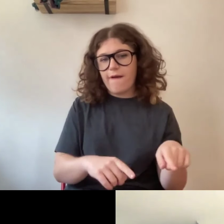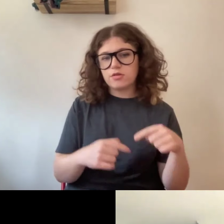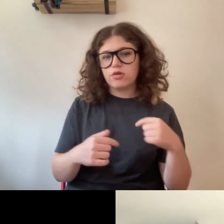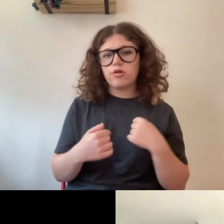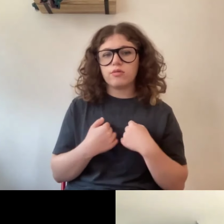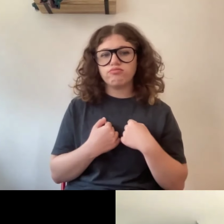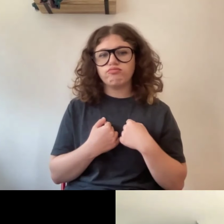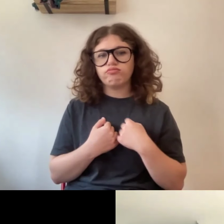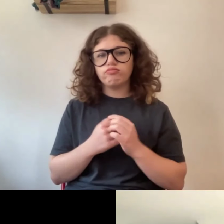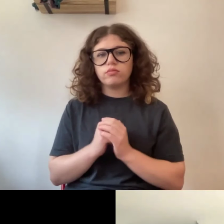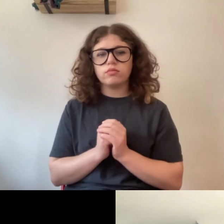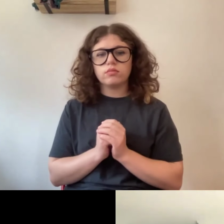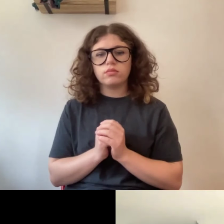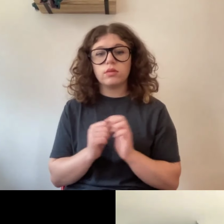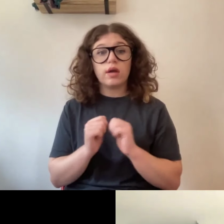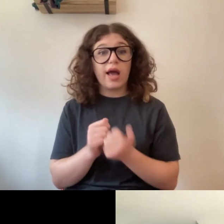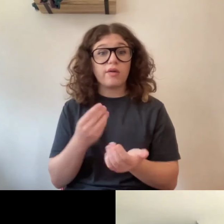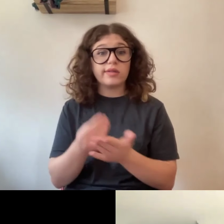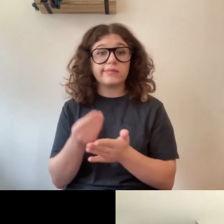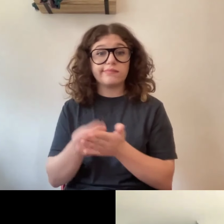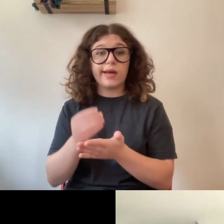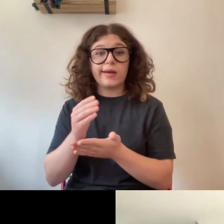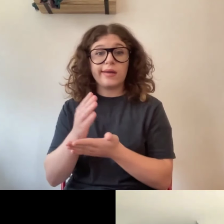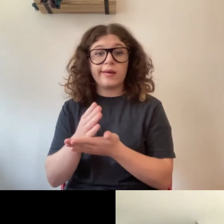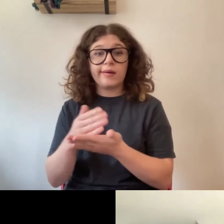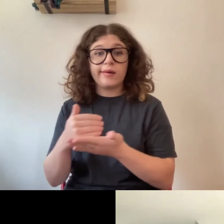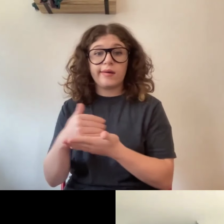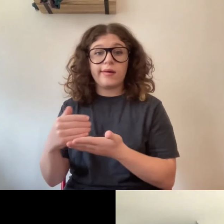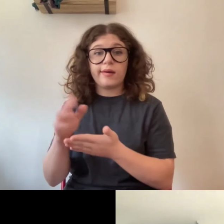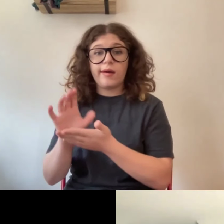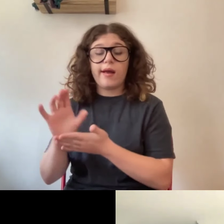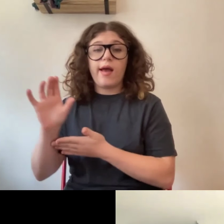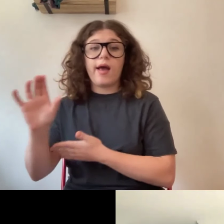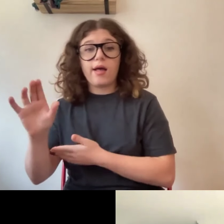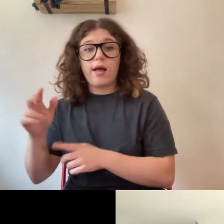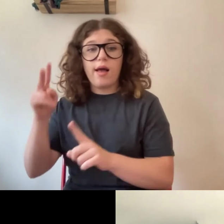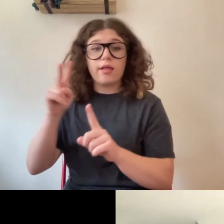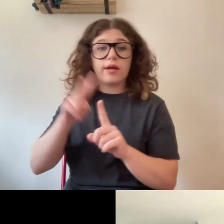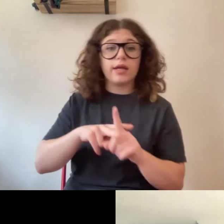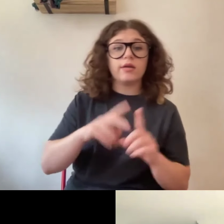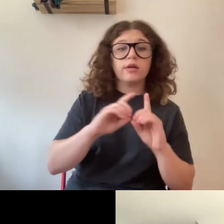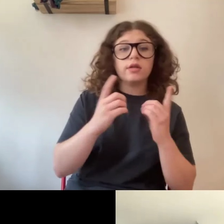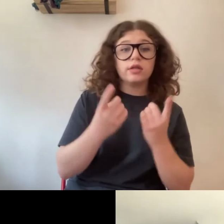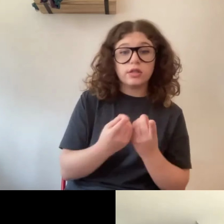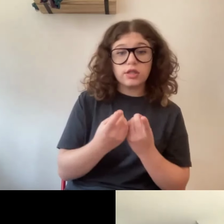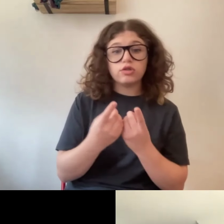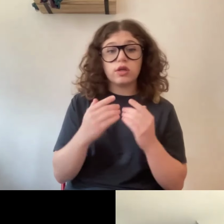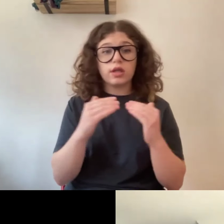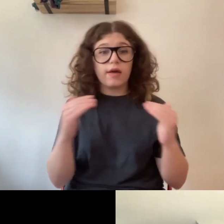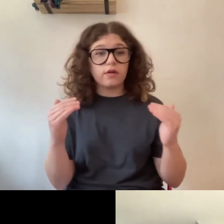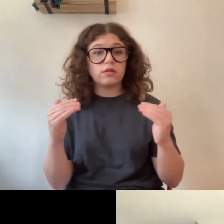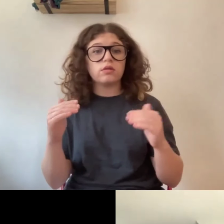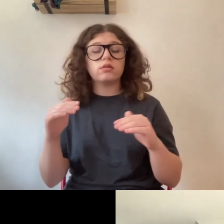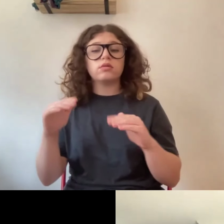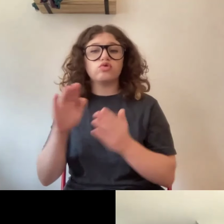was, how is funding allocated on a district level, network level, and school level to ensure proper sex education? So we